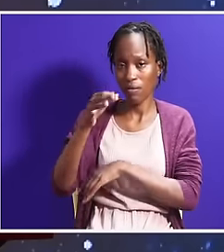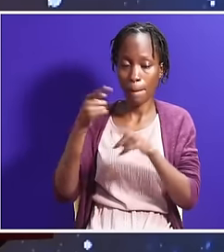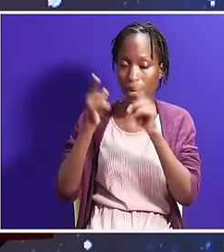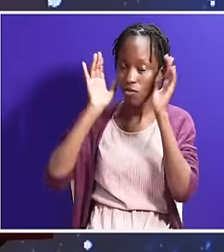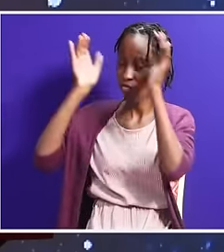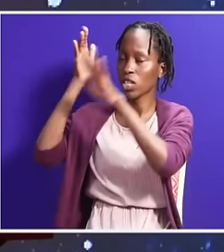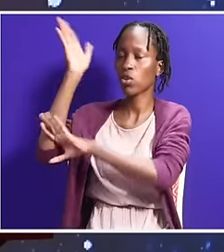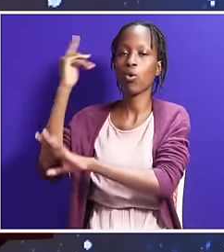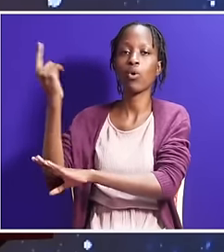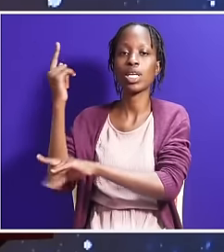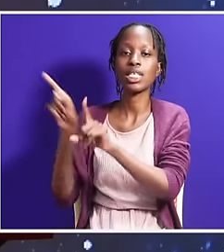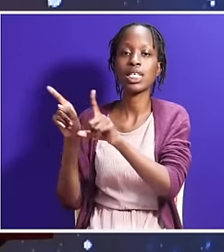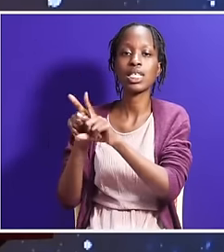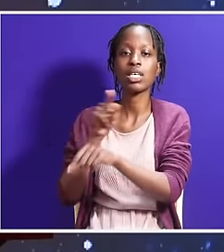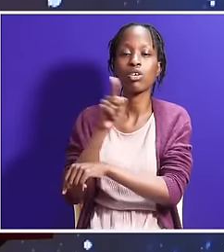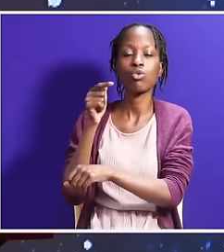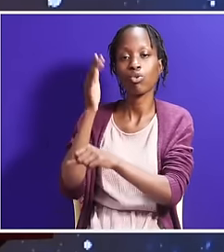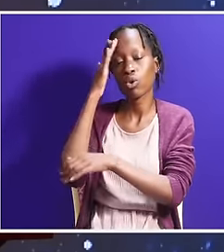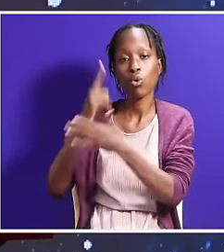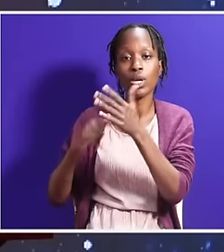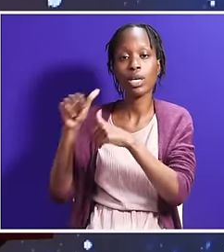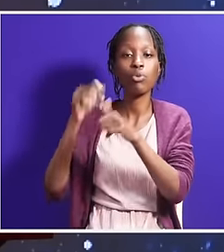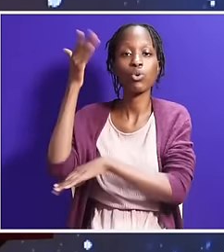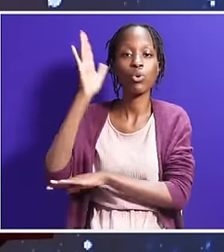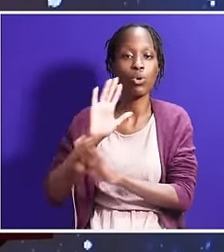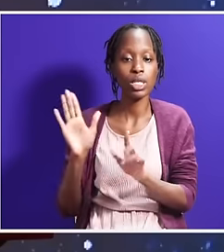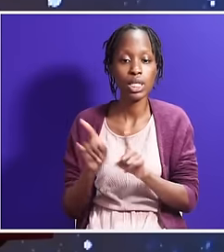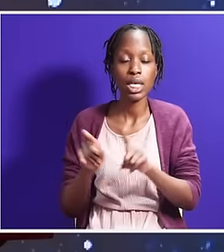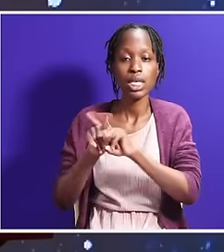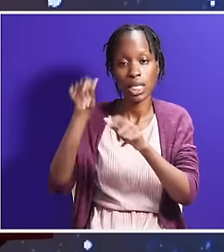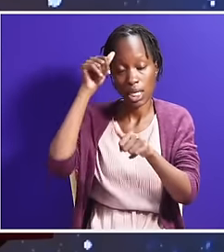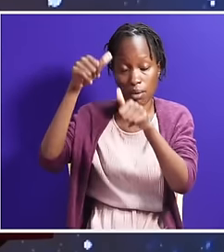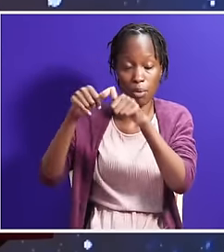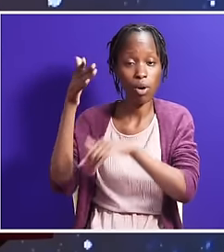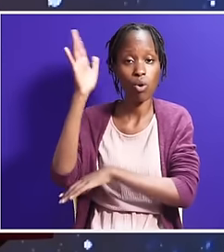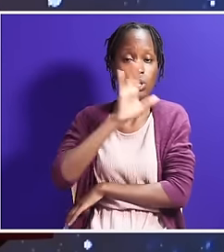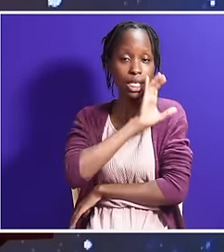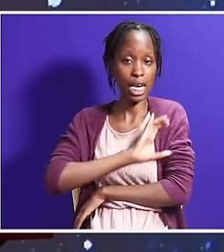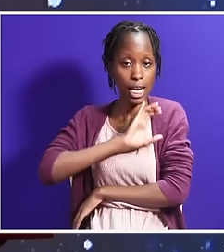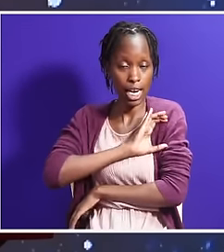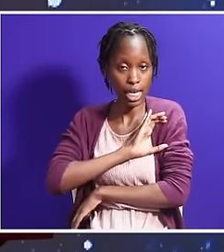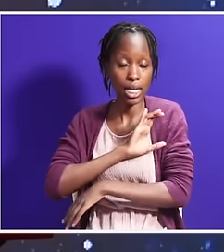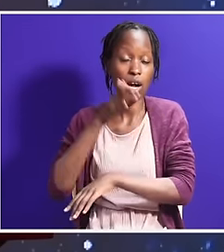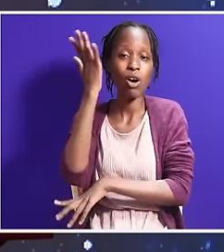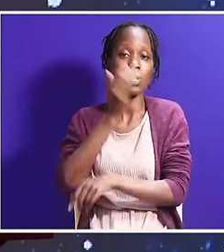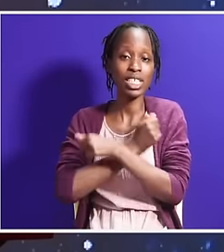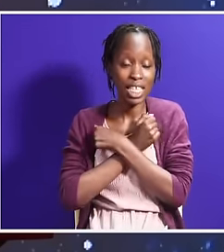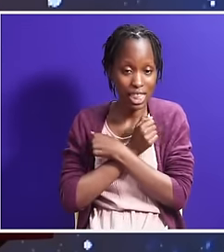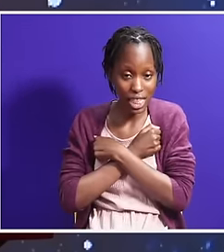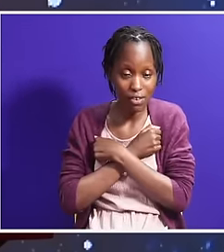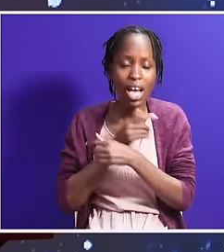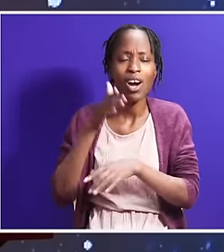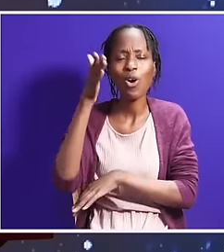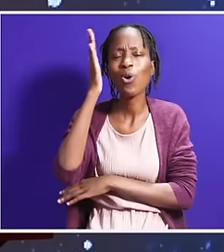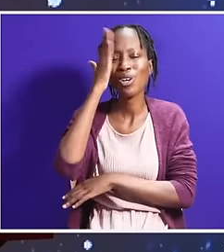What do you already know about him? Remember his character, His love. He's aware. He